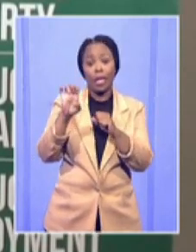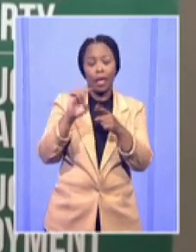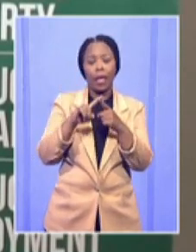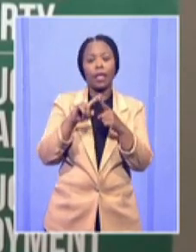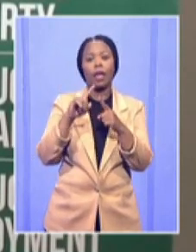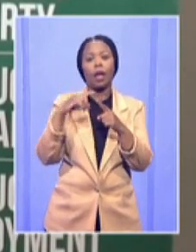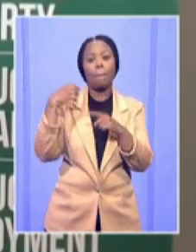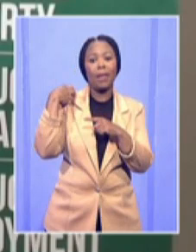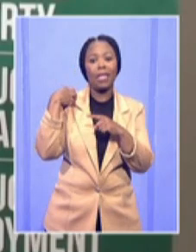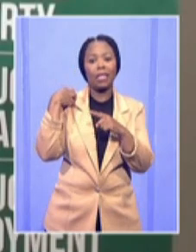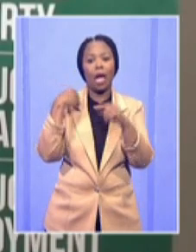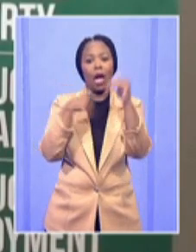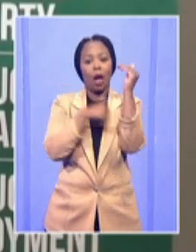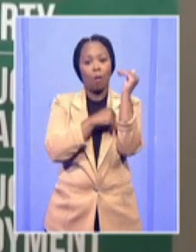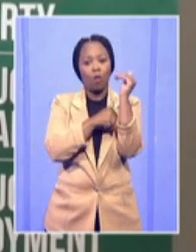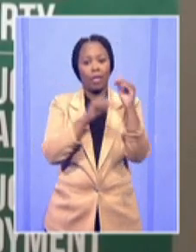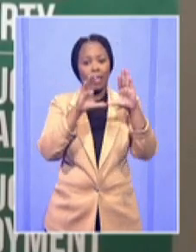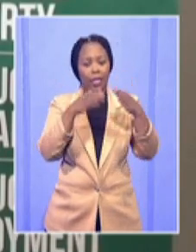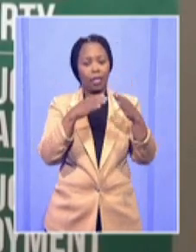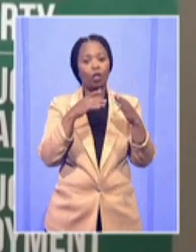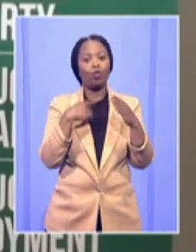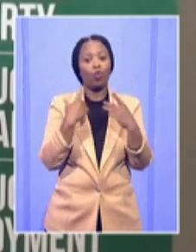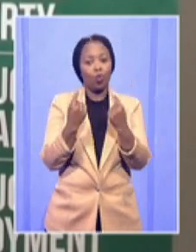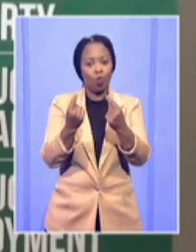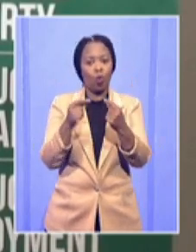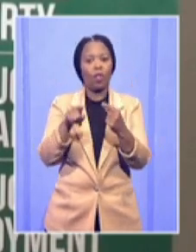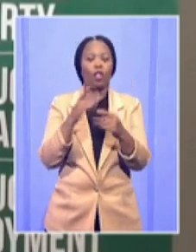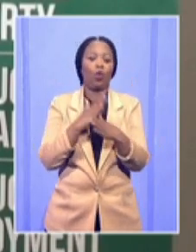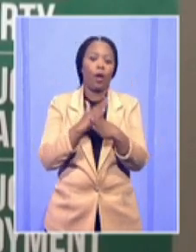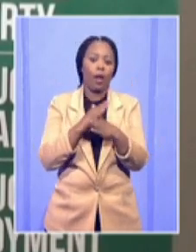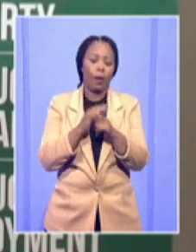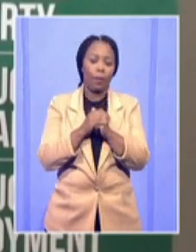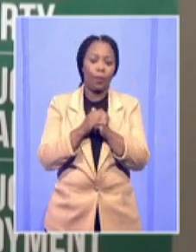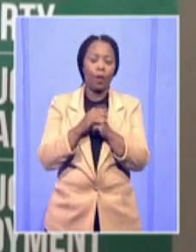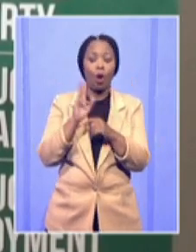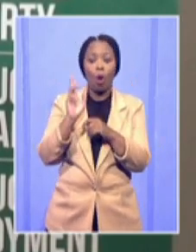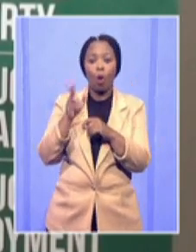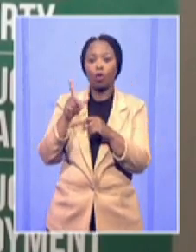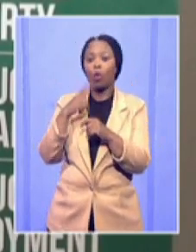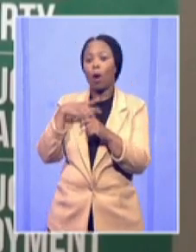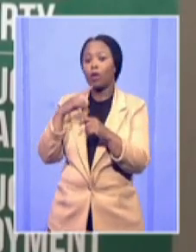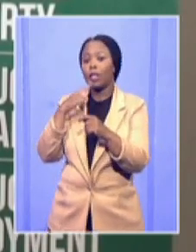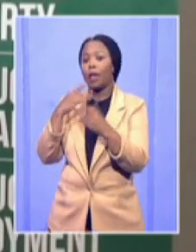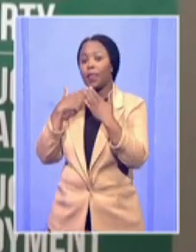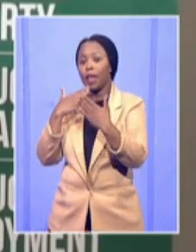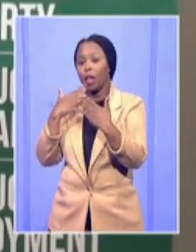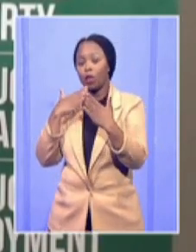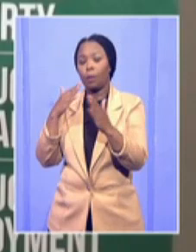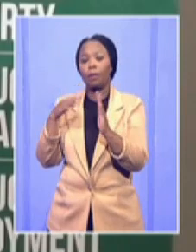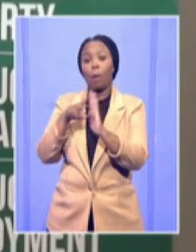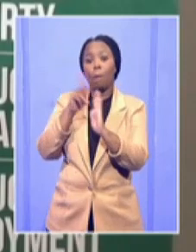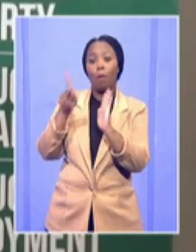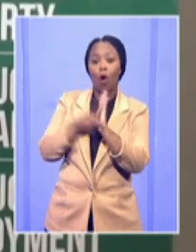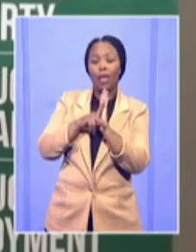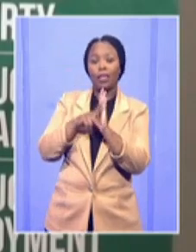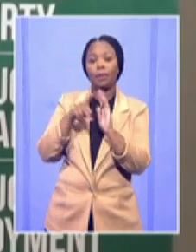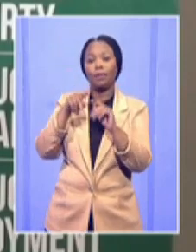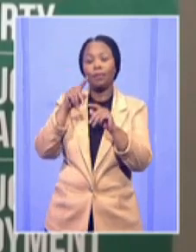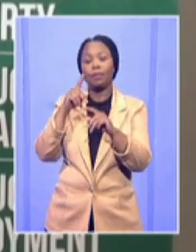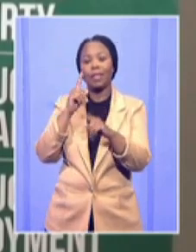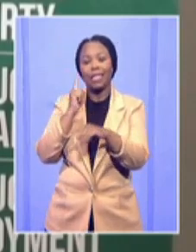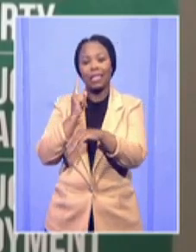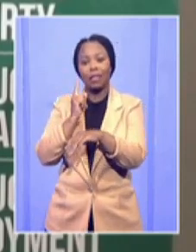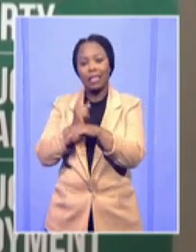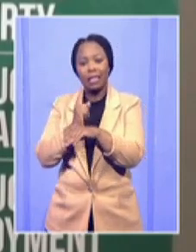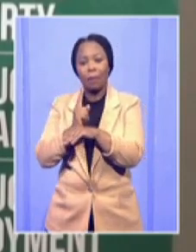Presidency for commissioning this body of work. I would also like to thank the multiple policy and disciplinary experts and teams